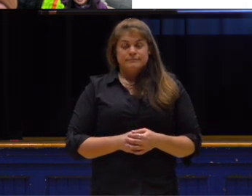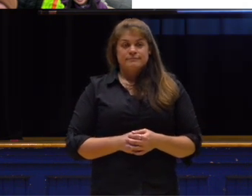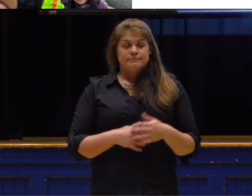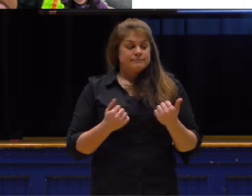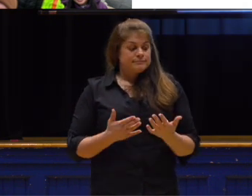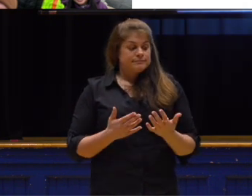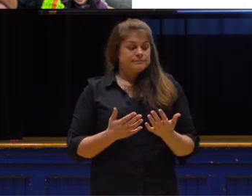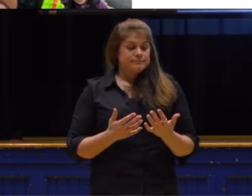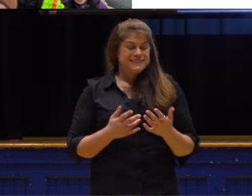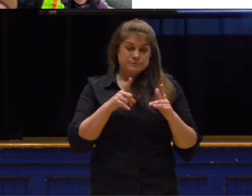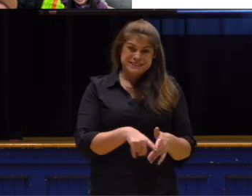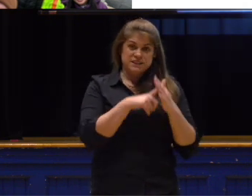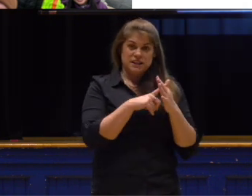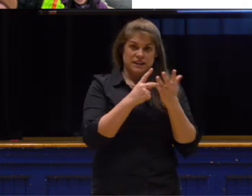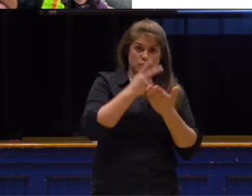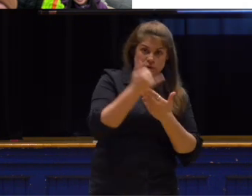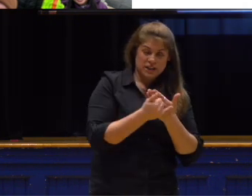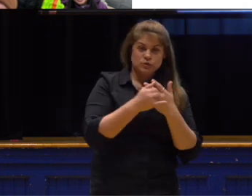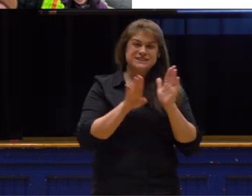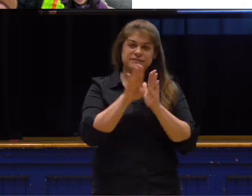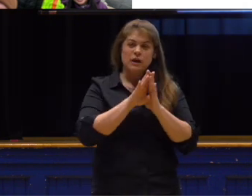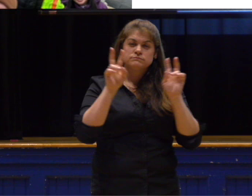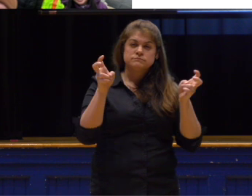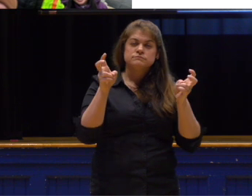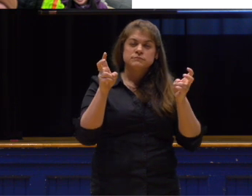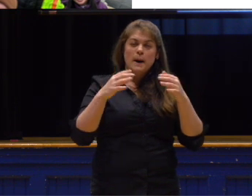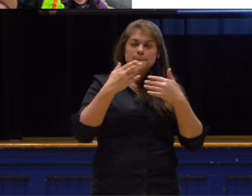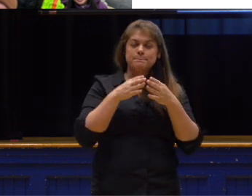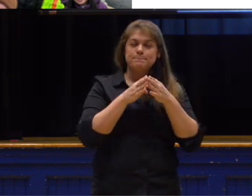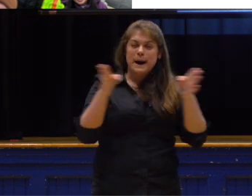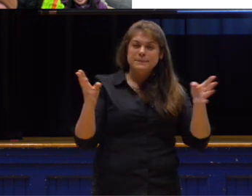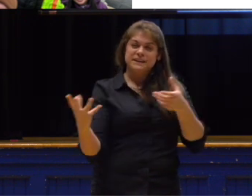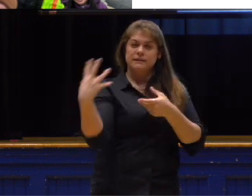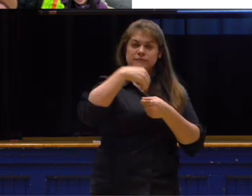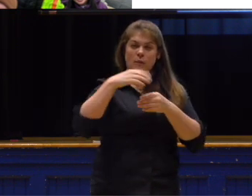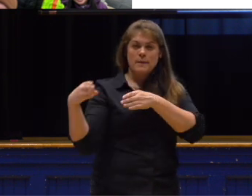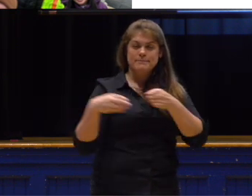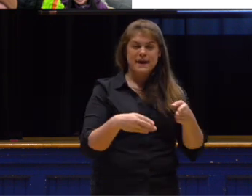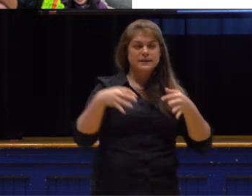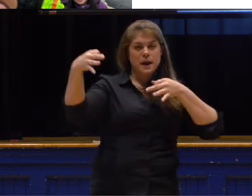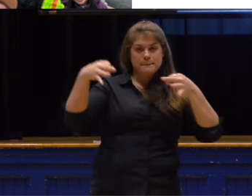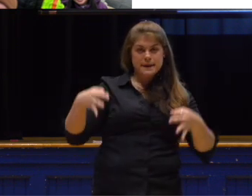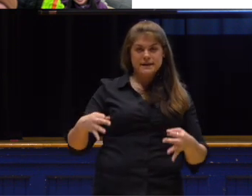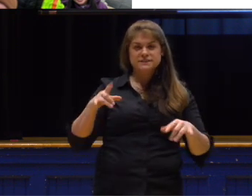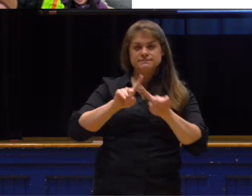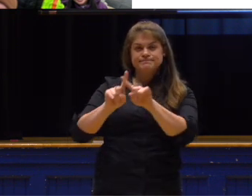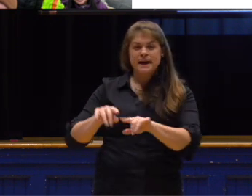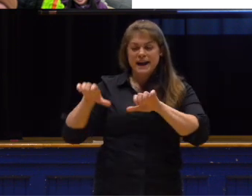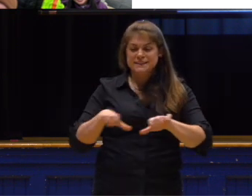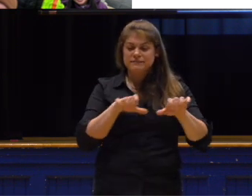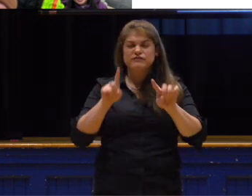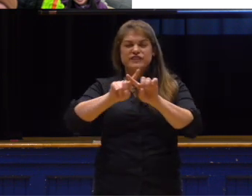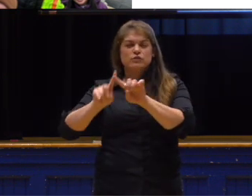At the outset of the project, we've developed a public involvement plan that outlines our activities to keep various